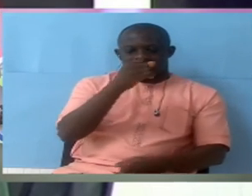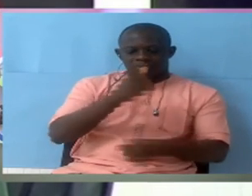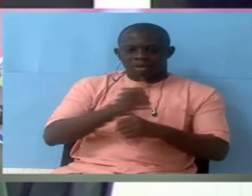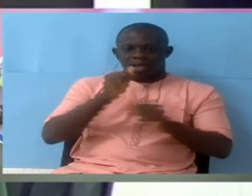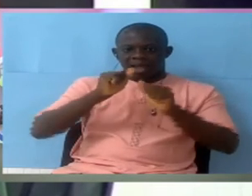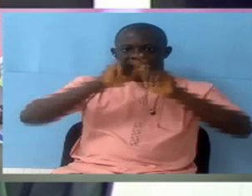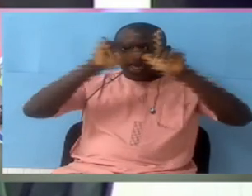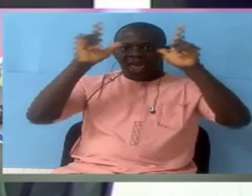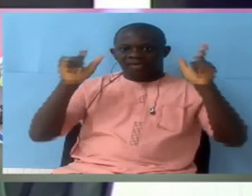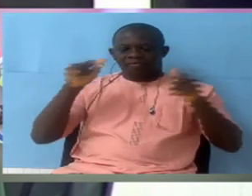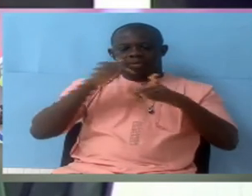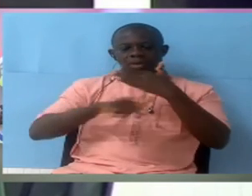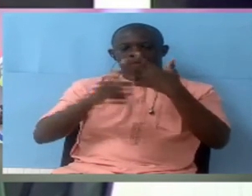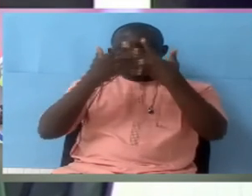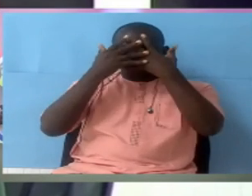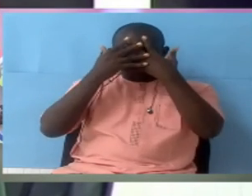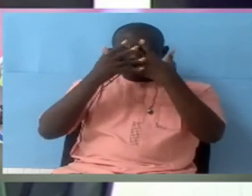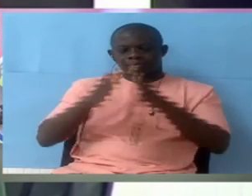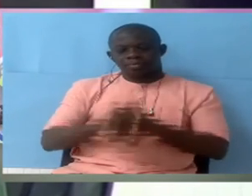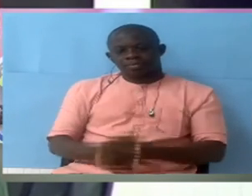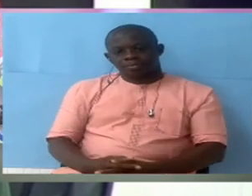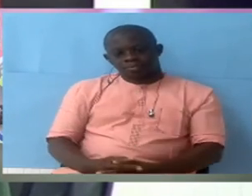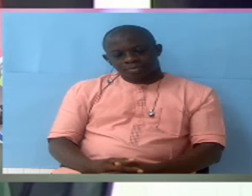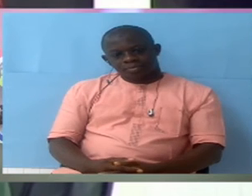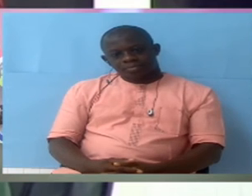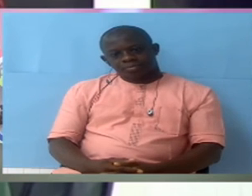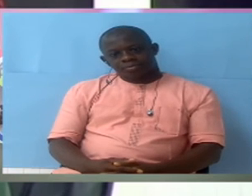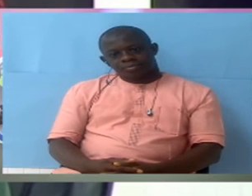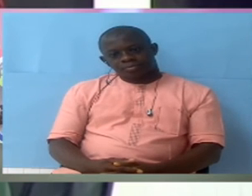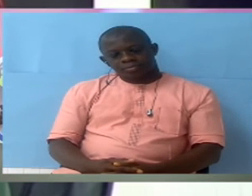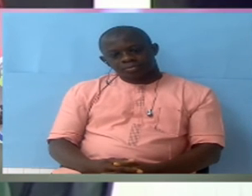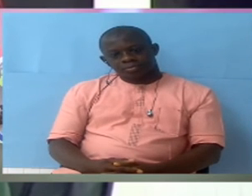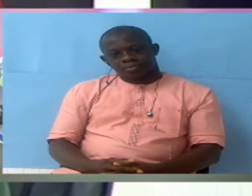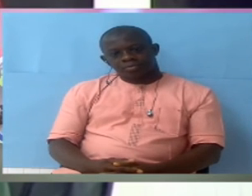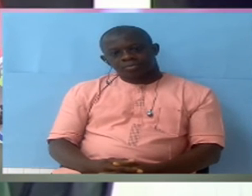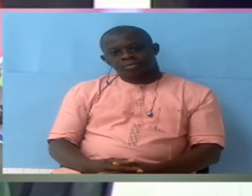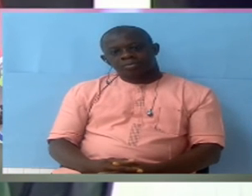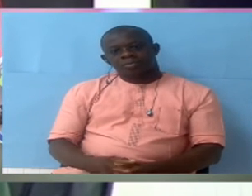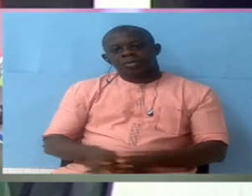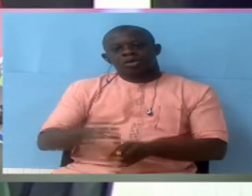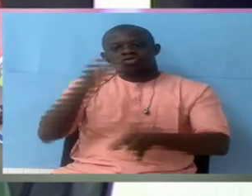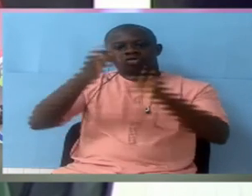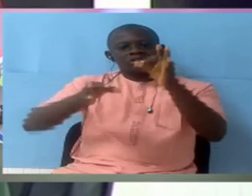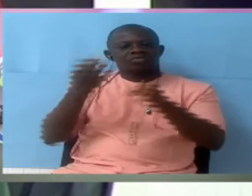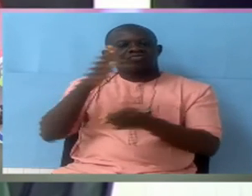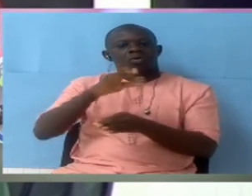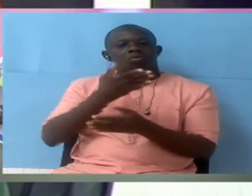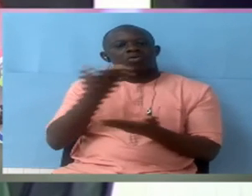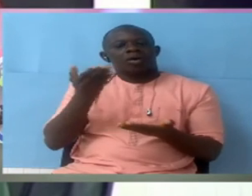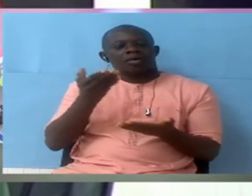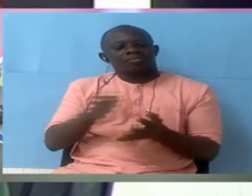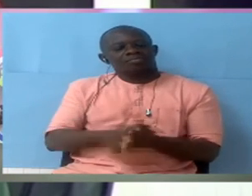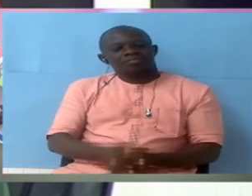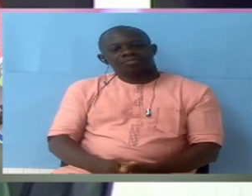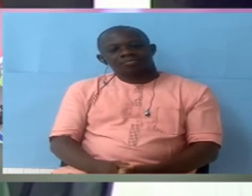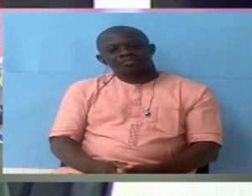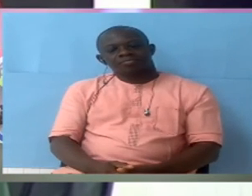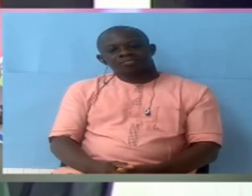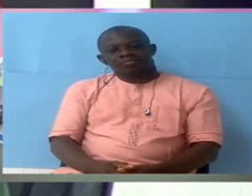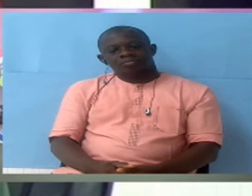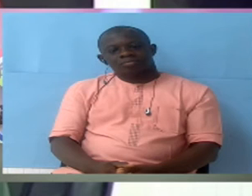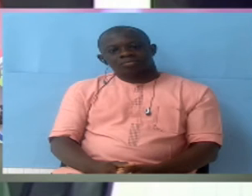prison. Ñeneen ñu tej leen seen giri dunda. Where is the justice coming from? Légui ana njub gi nak fan la baye